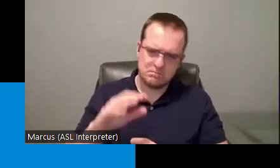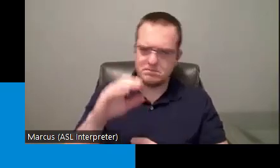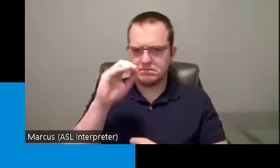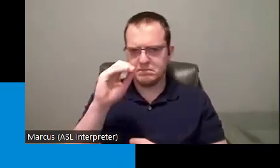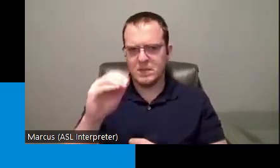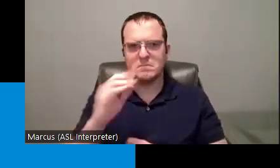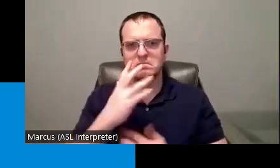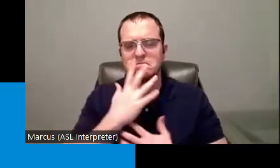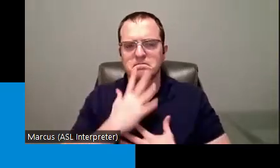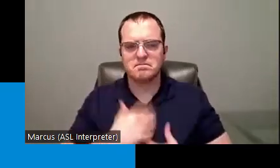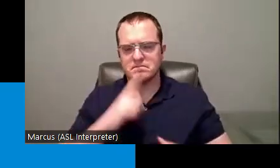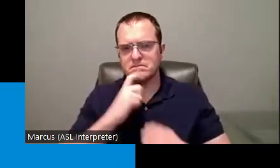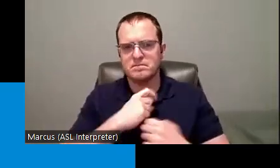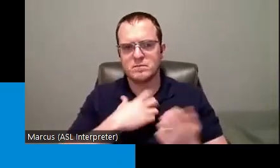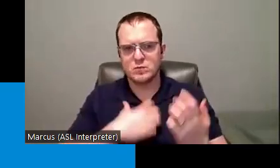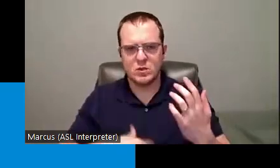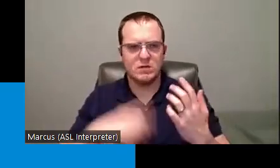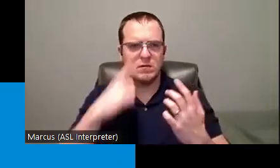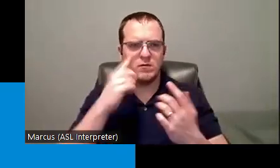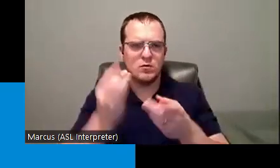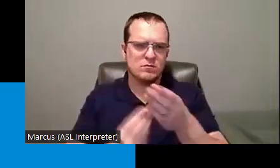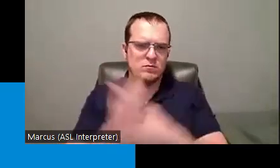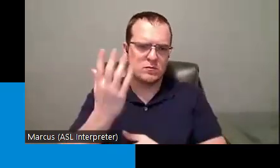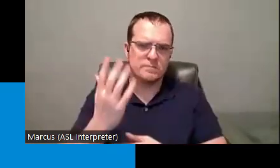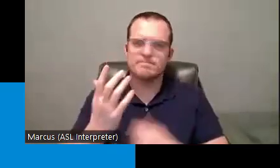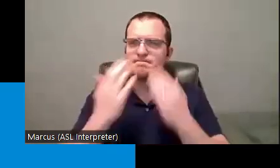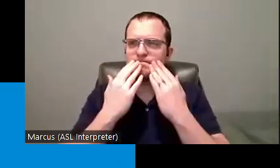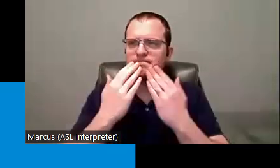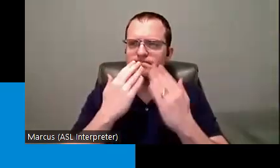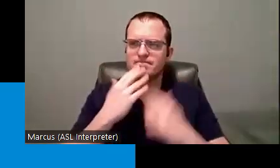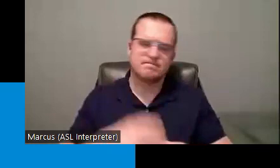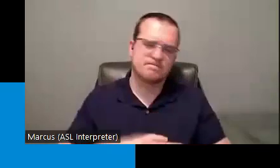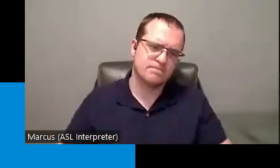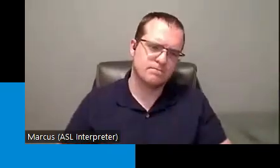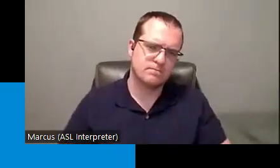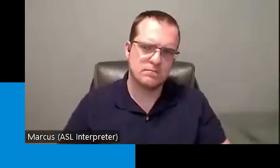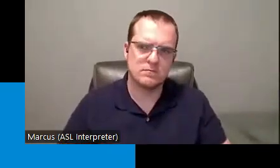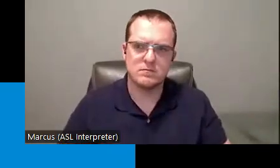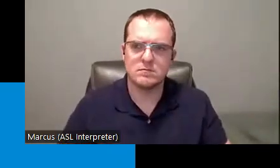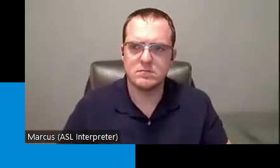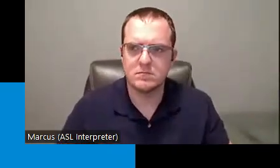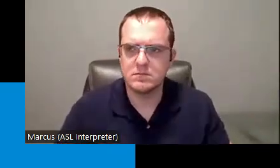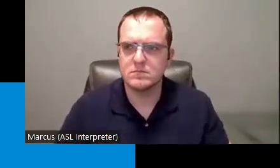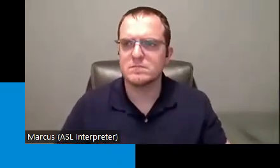desperate. We are starving for prosperity. Thank you very much.